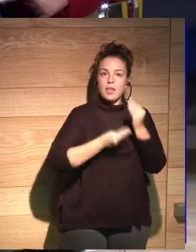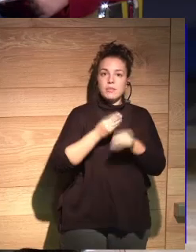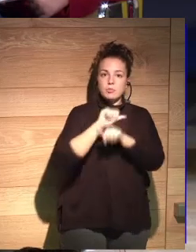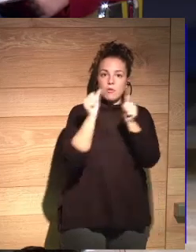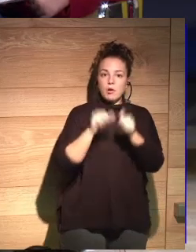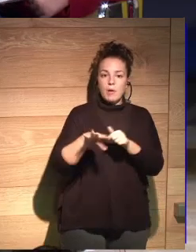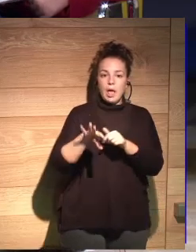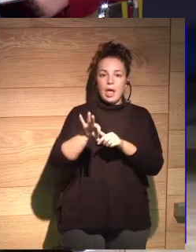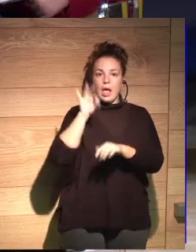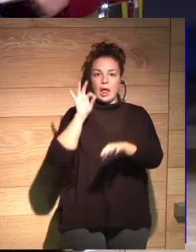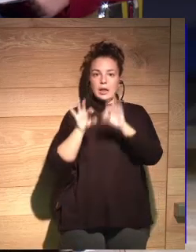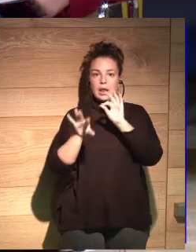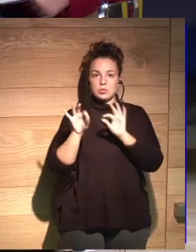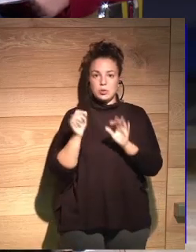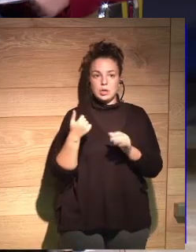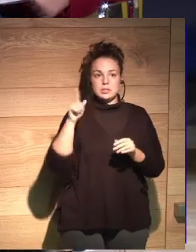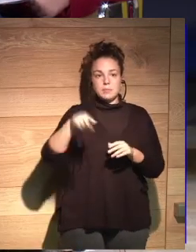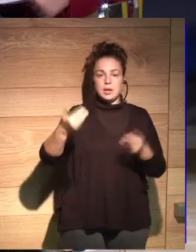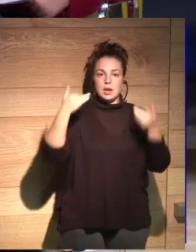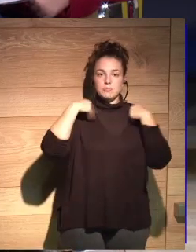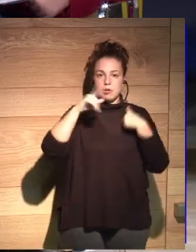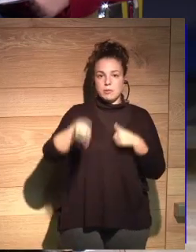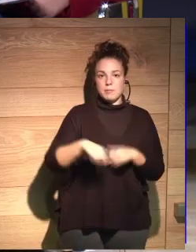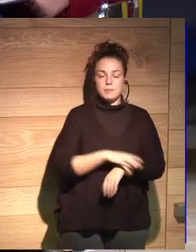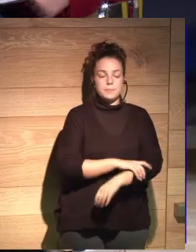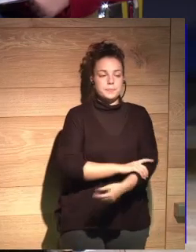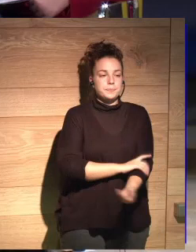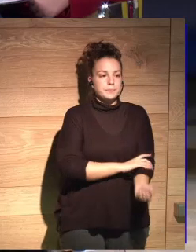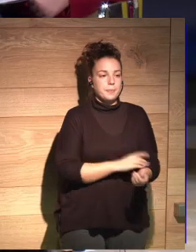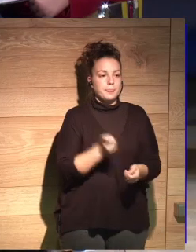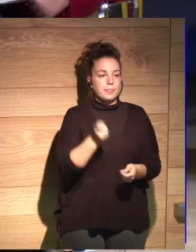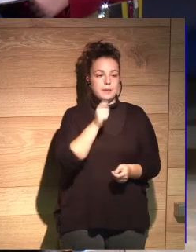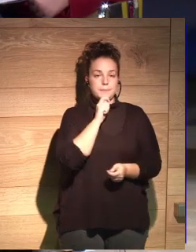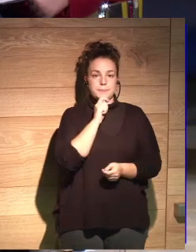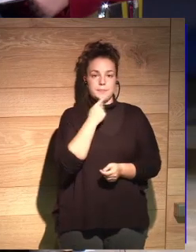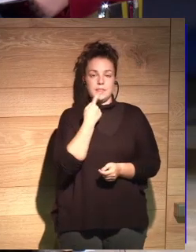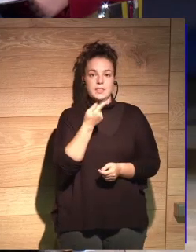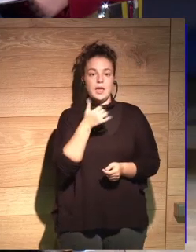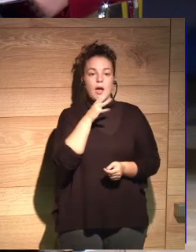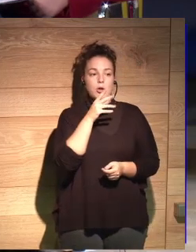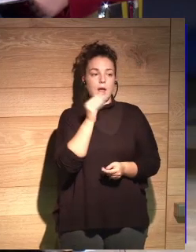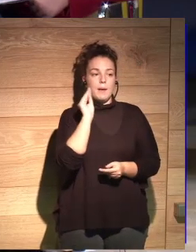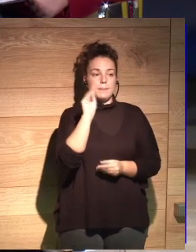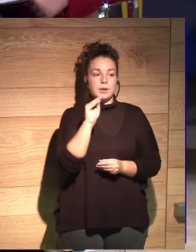Nos pregunta Pepelu. We have a question from Pepelu for Anders.